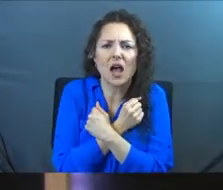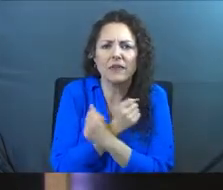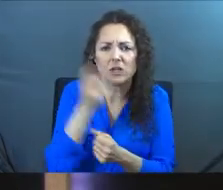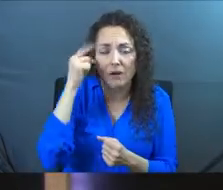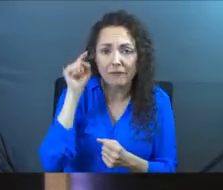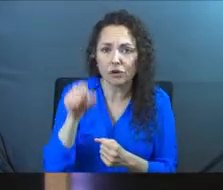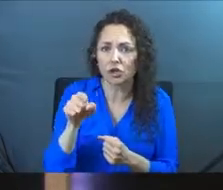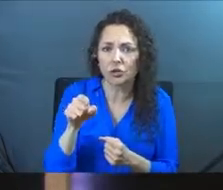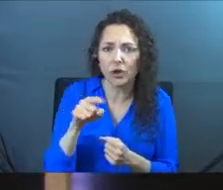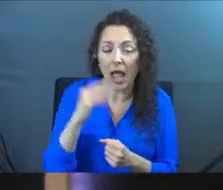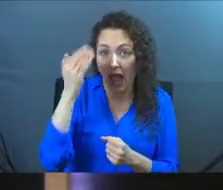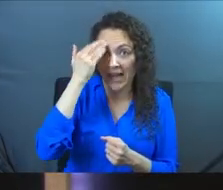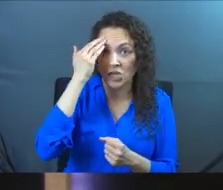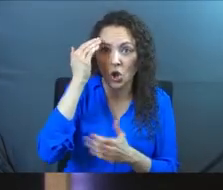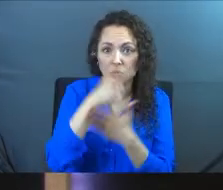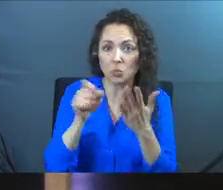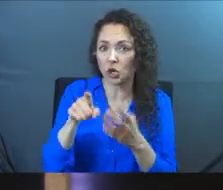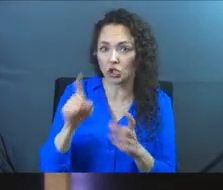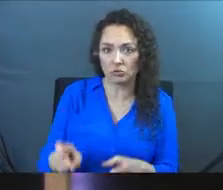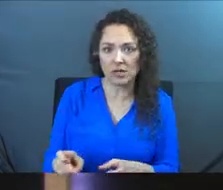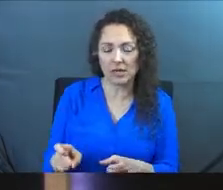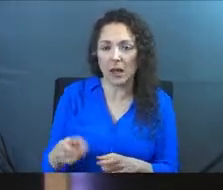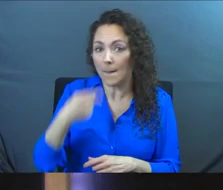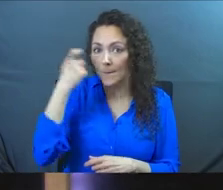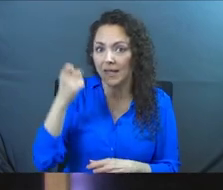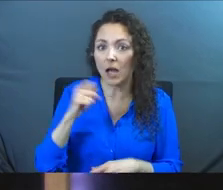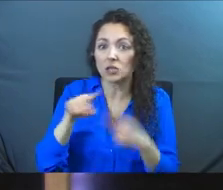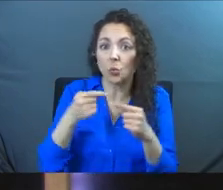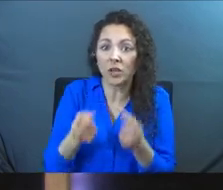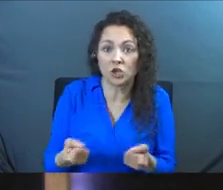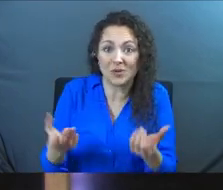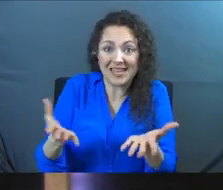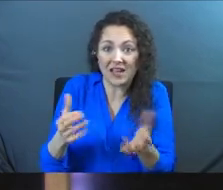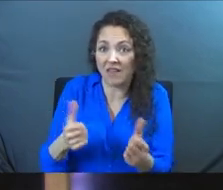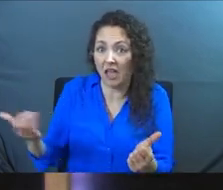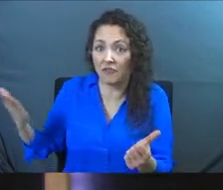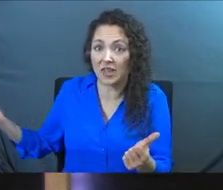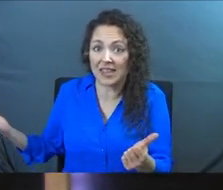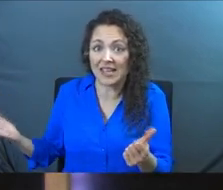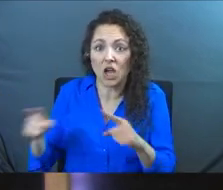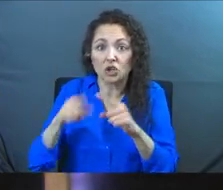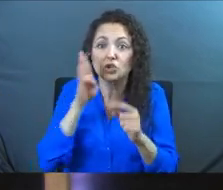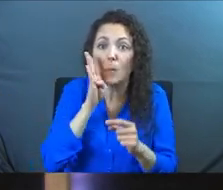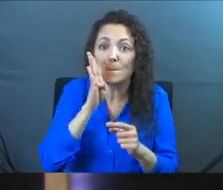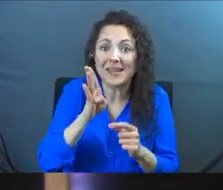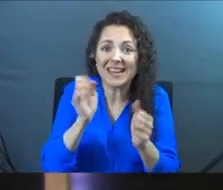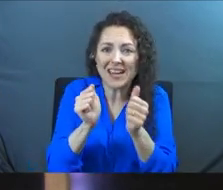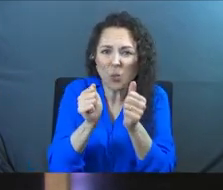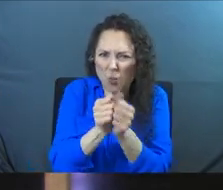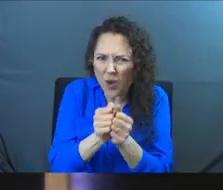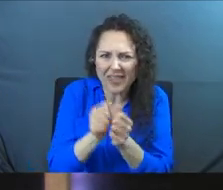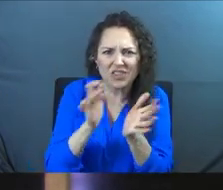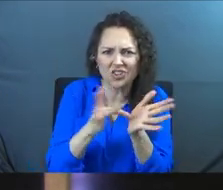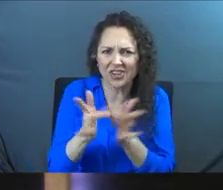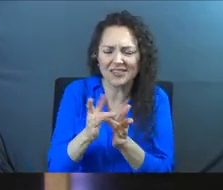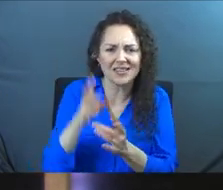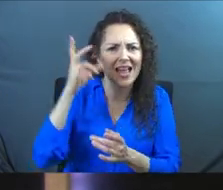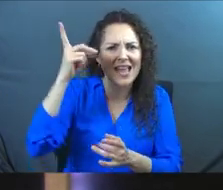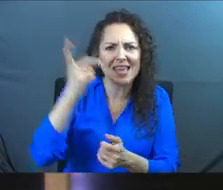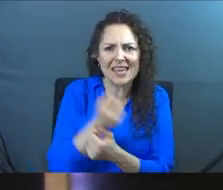and cares for you and knows what you need. Because when we give everything to be with Jesus, he cares for